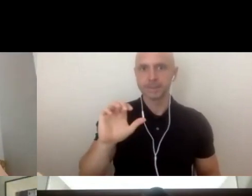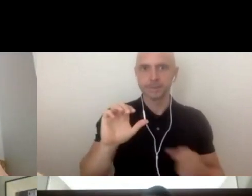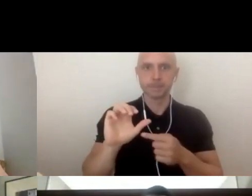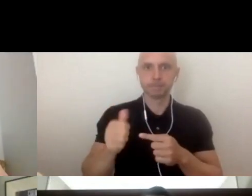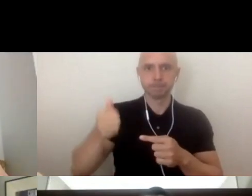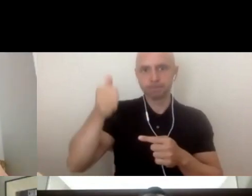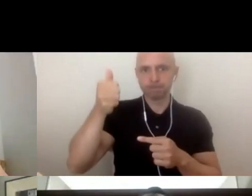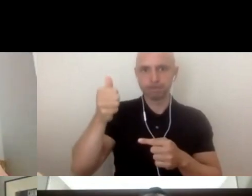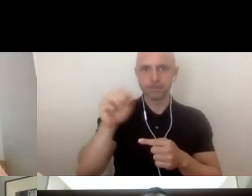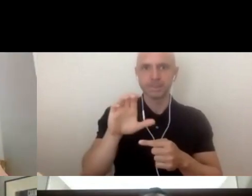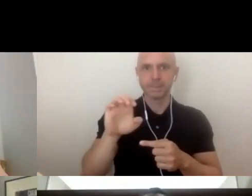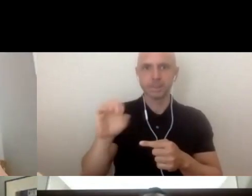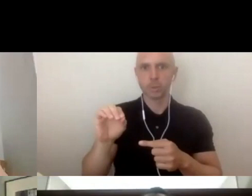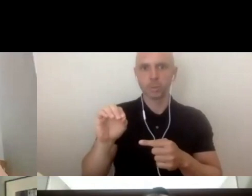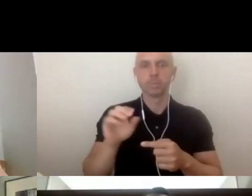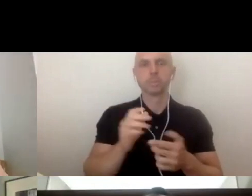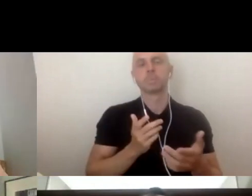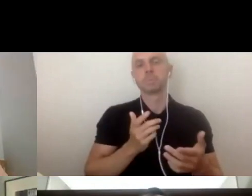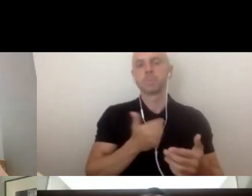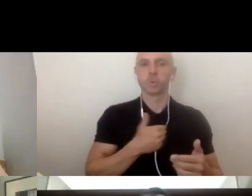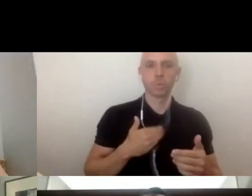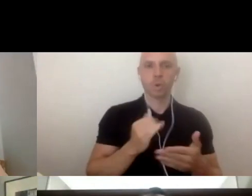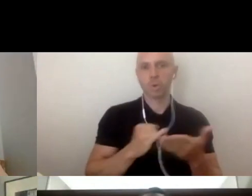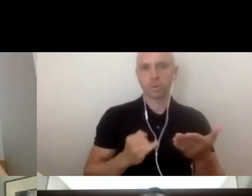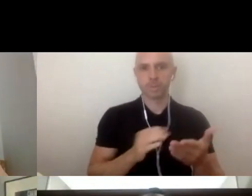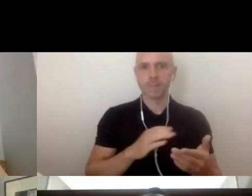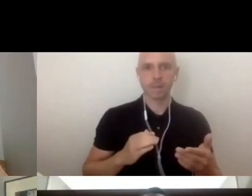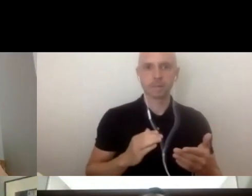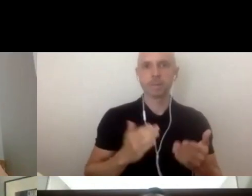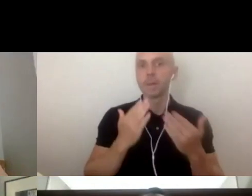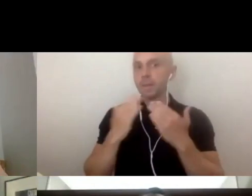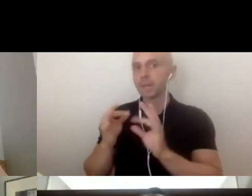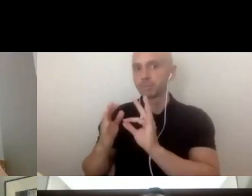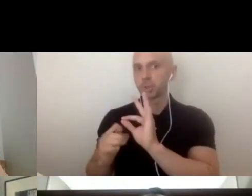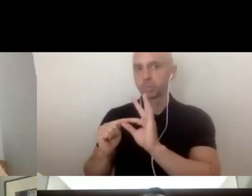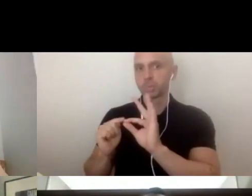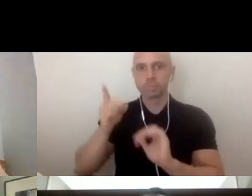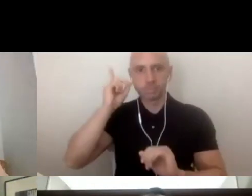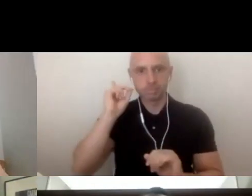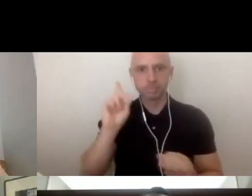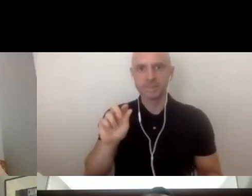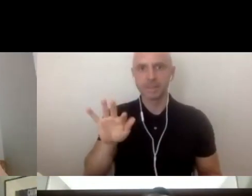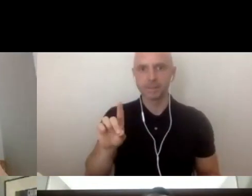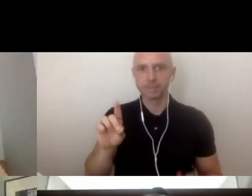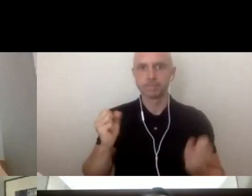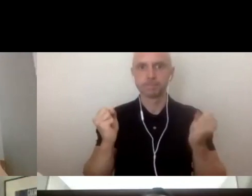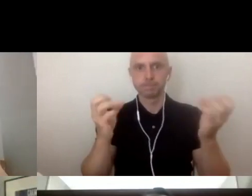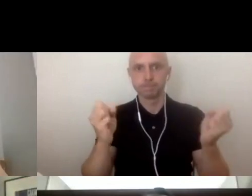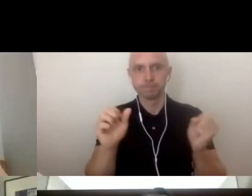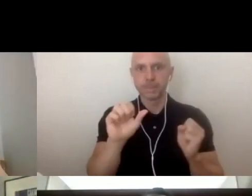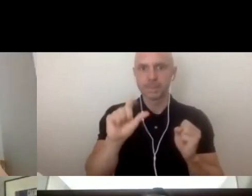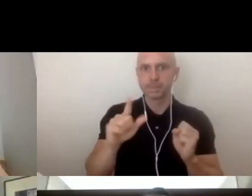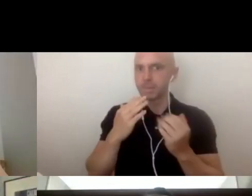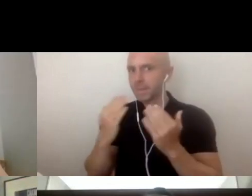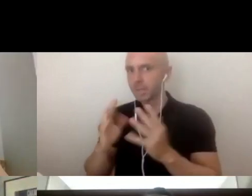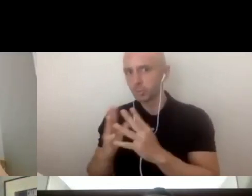thank you very much for taking the time to join us. Big thank you to David Kalenda, who is providing ASL interpretation